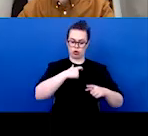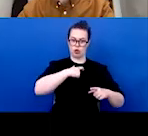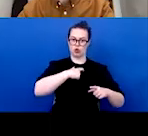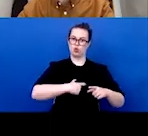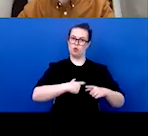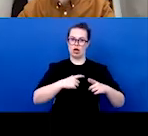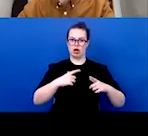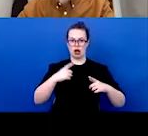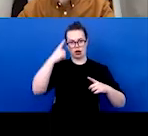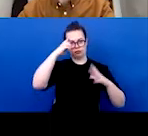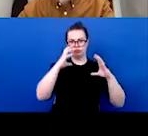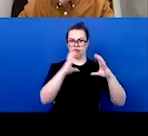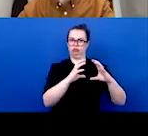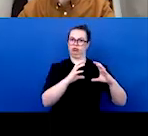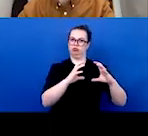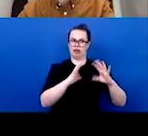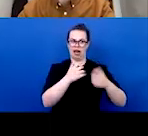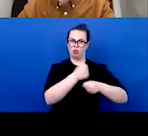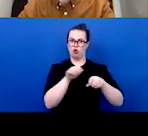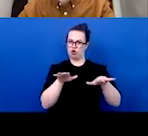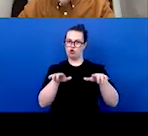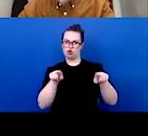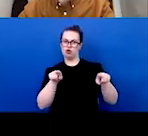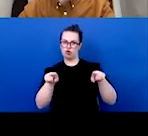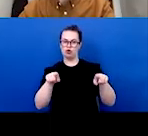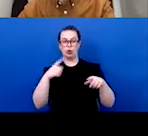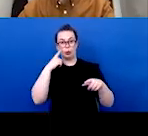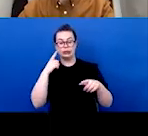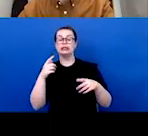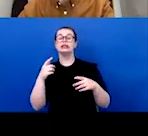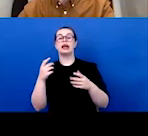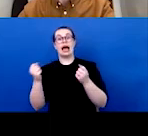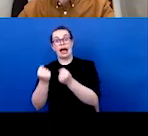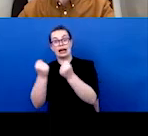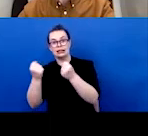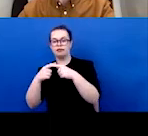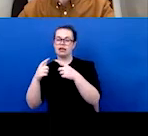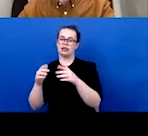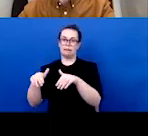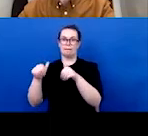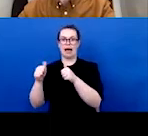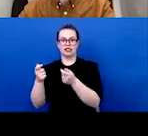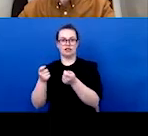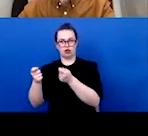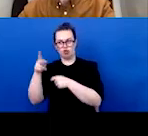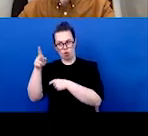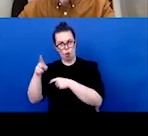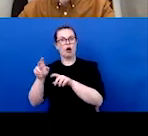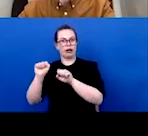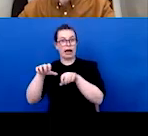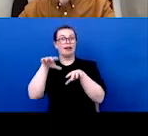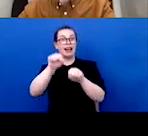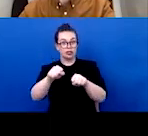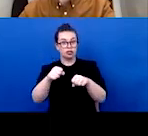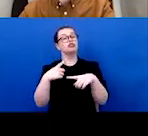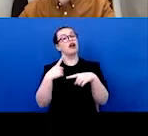distinguishing attraction violations from both active and passive controls and from no attraction violations. So it